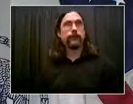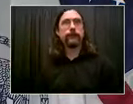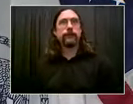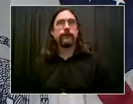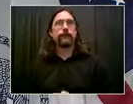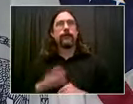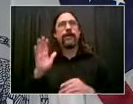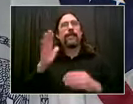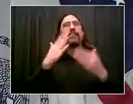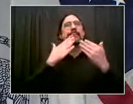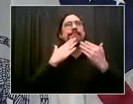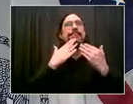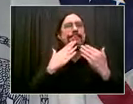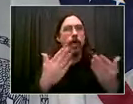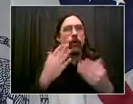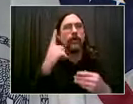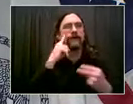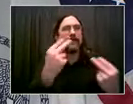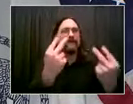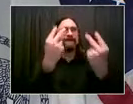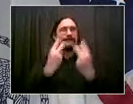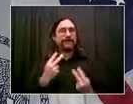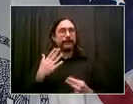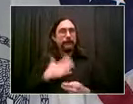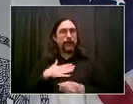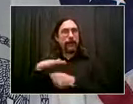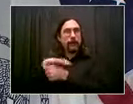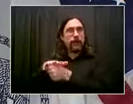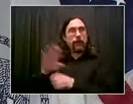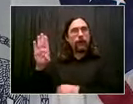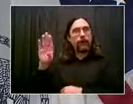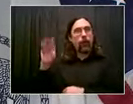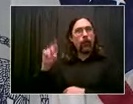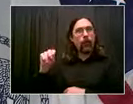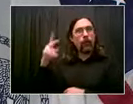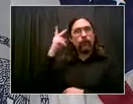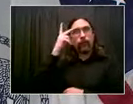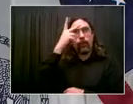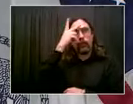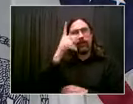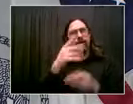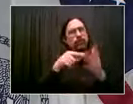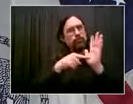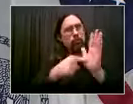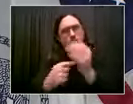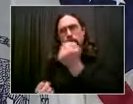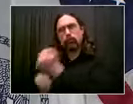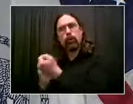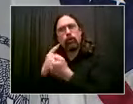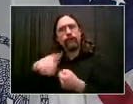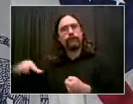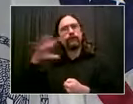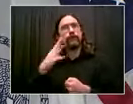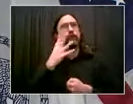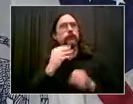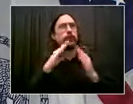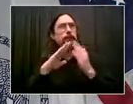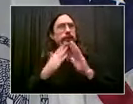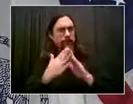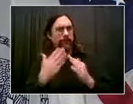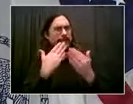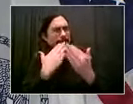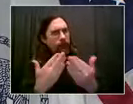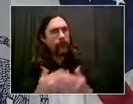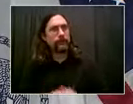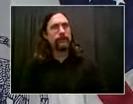worldwide phenomenon, but we've got to show we can stop it right here in New York City. Go ahead. Great. So my question is,